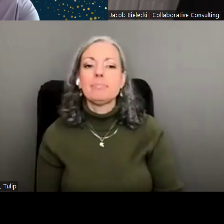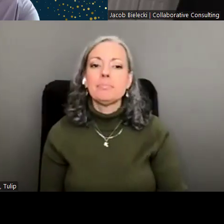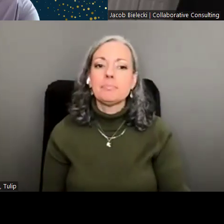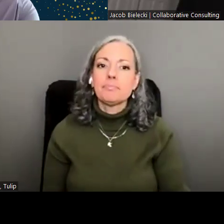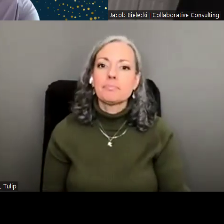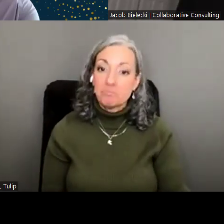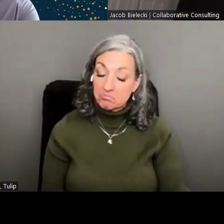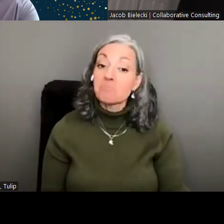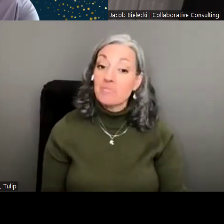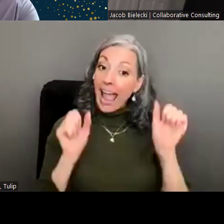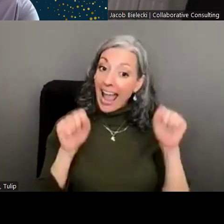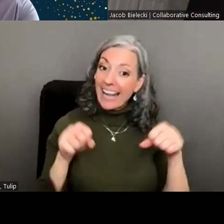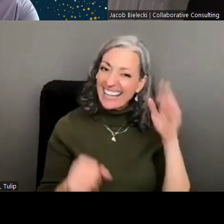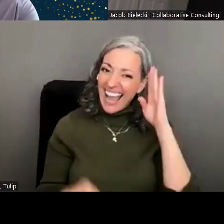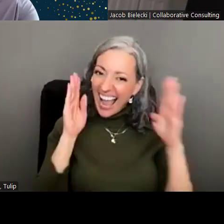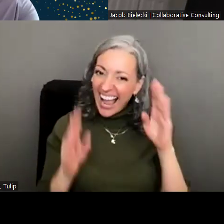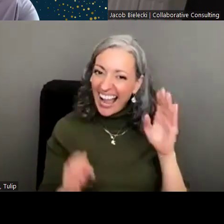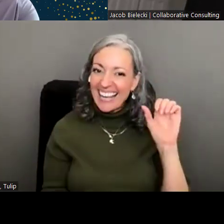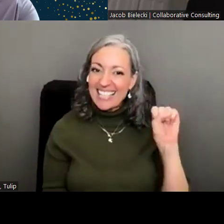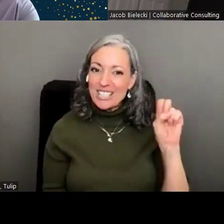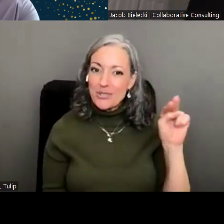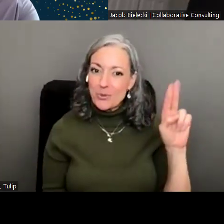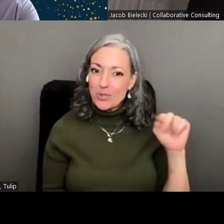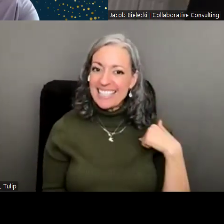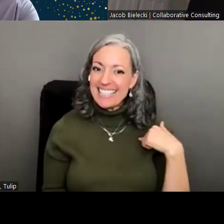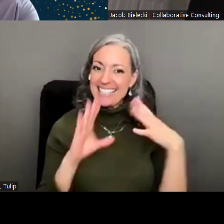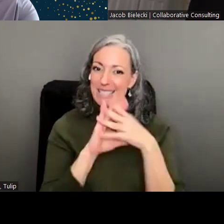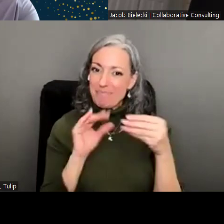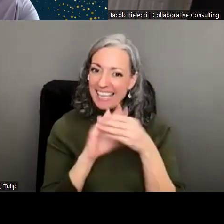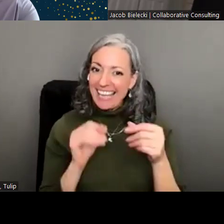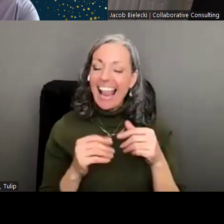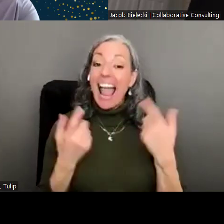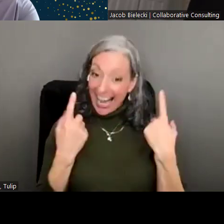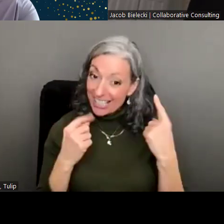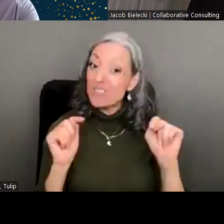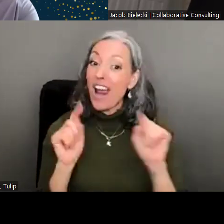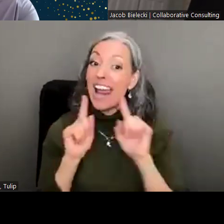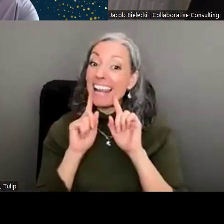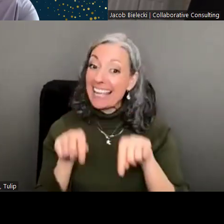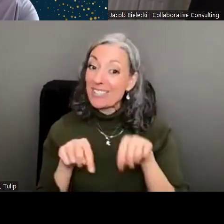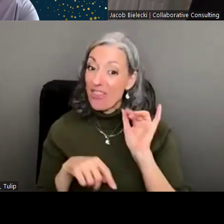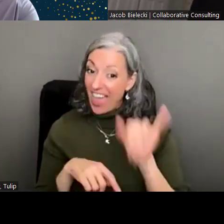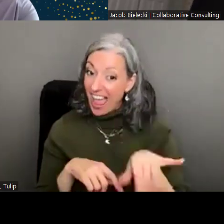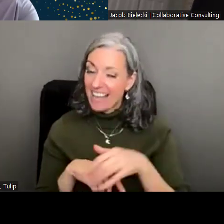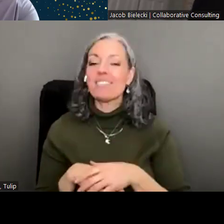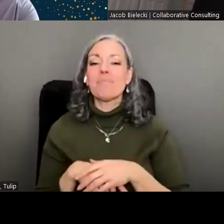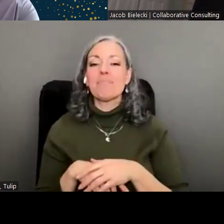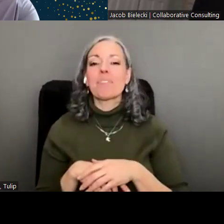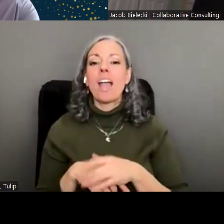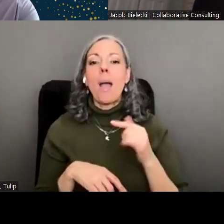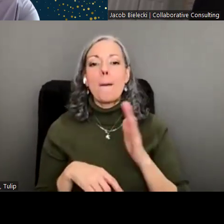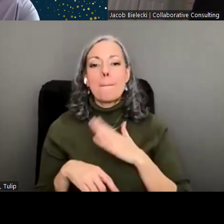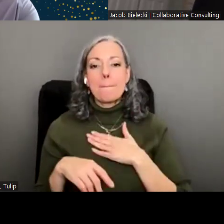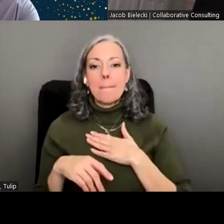I can take hi, Debbie, this is Susan DeMorris. I can take a stab at that. What I would point